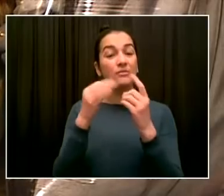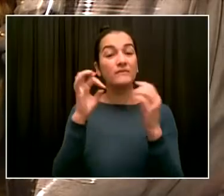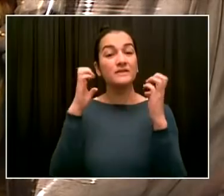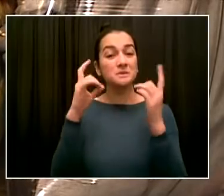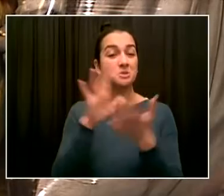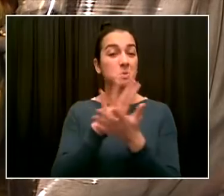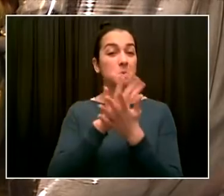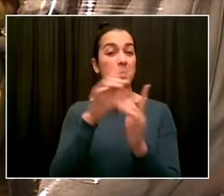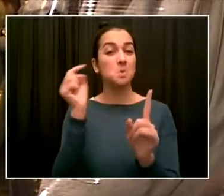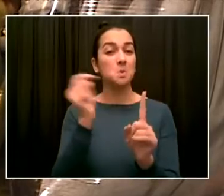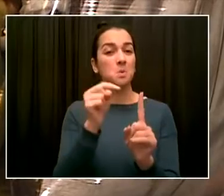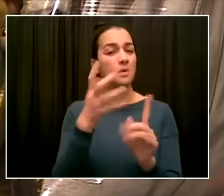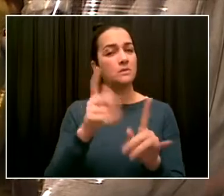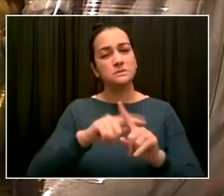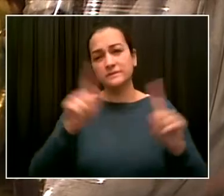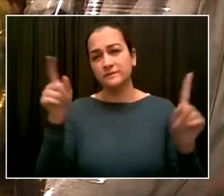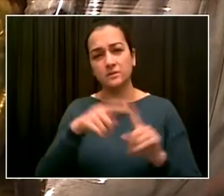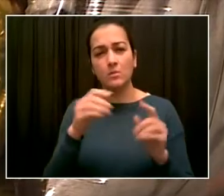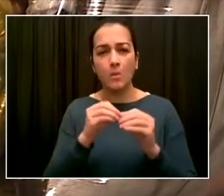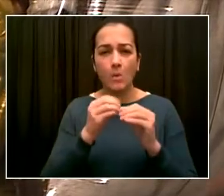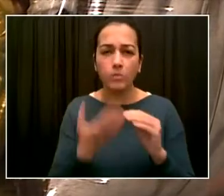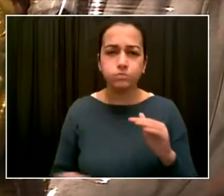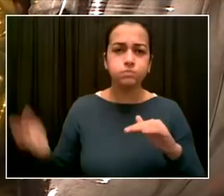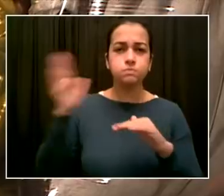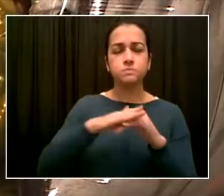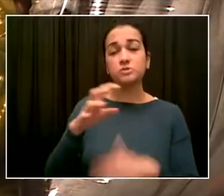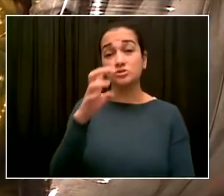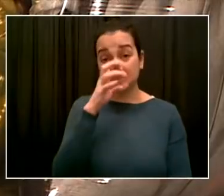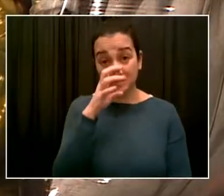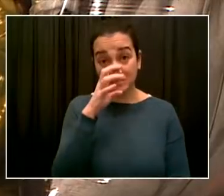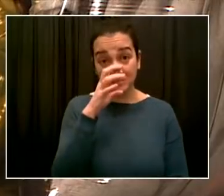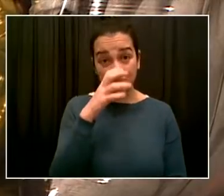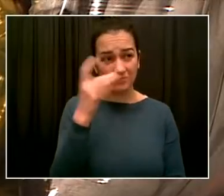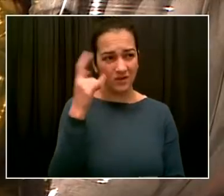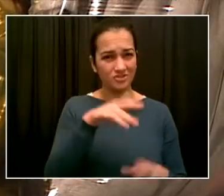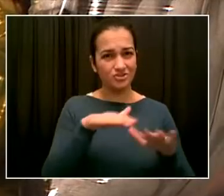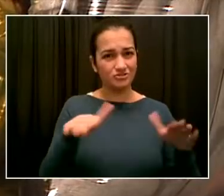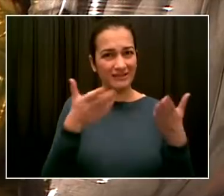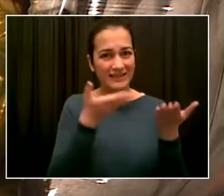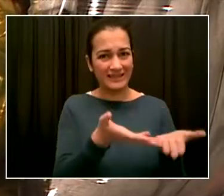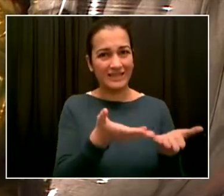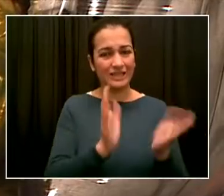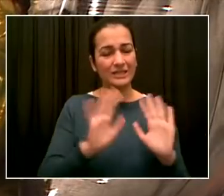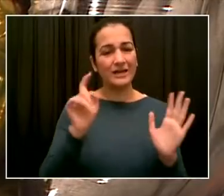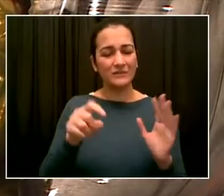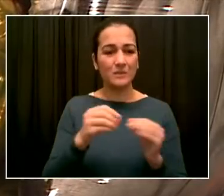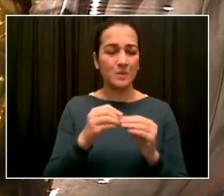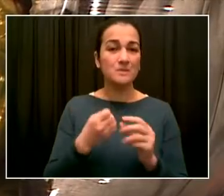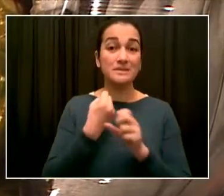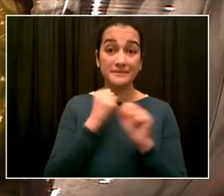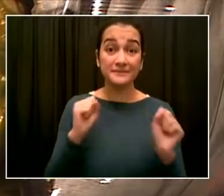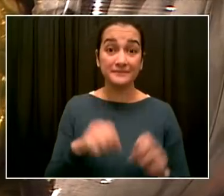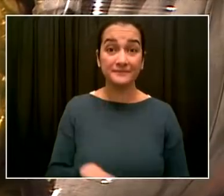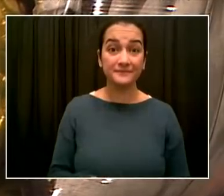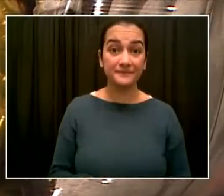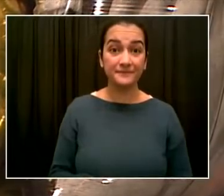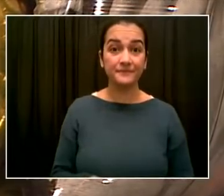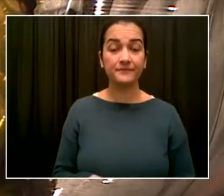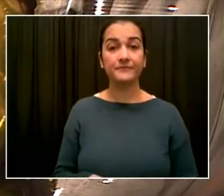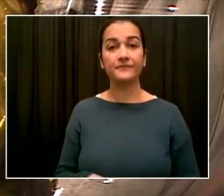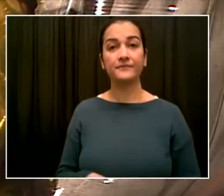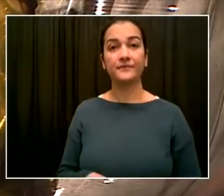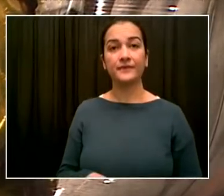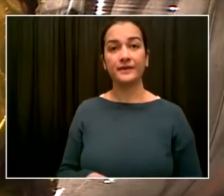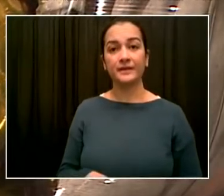get accommodation, you got a decision to make. Vast majority are going to choose vaccination and keep working. It will just take some weeks to sort out. Go ahead, Aaron.